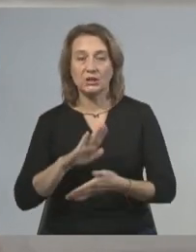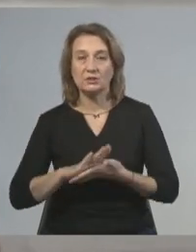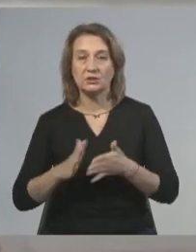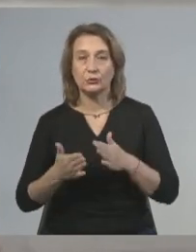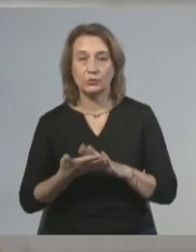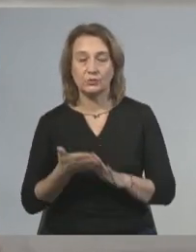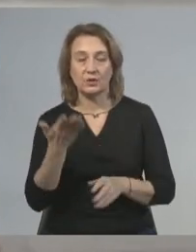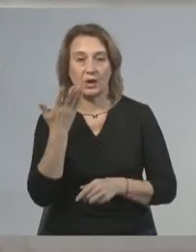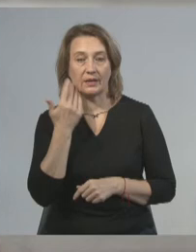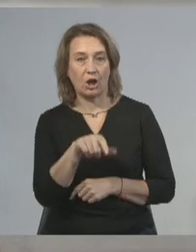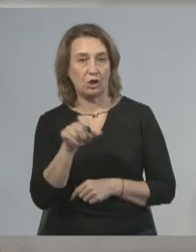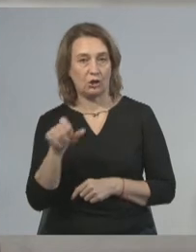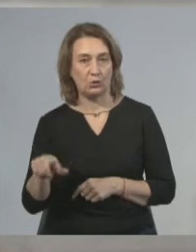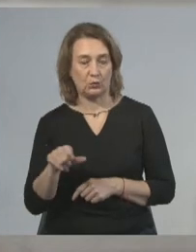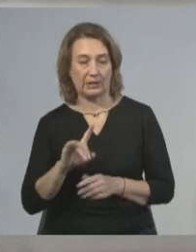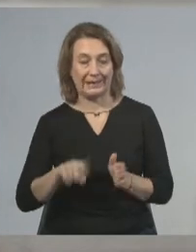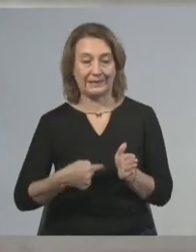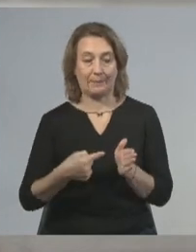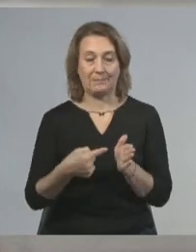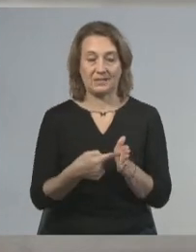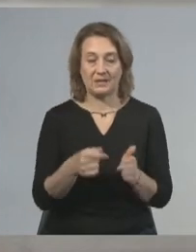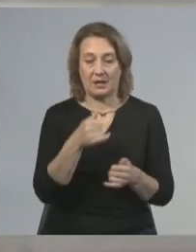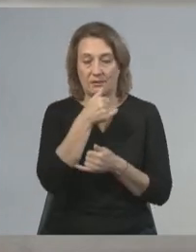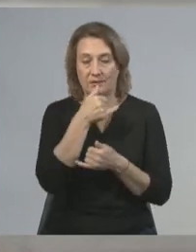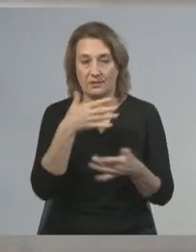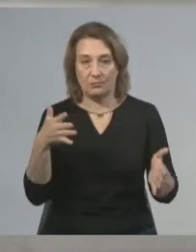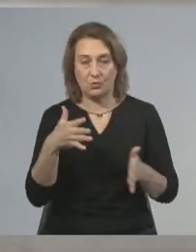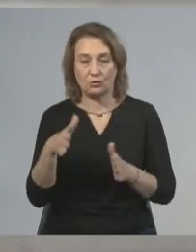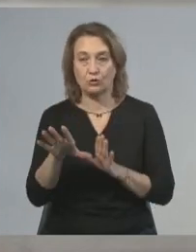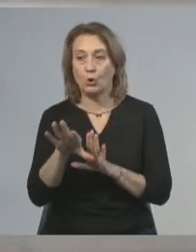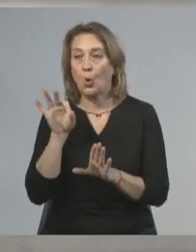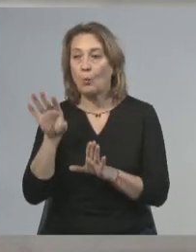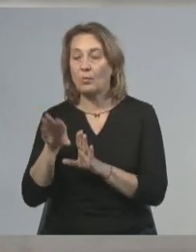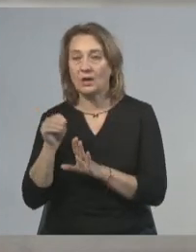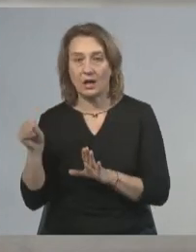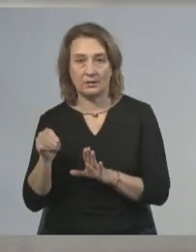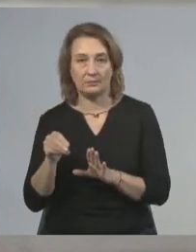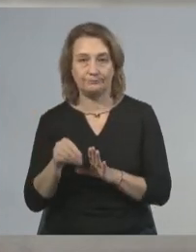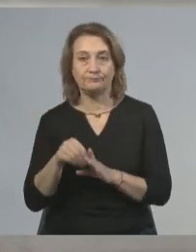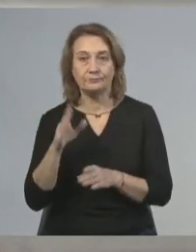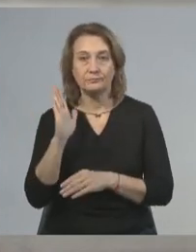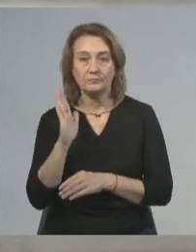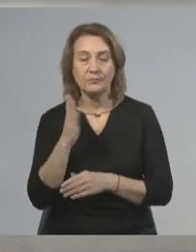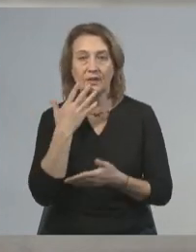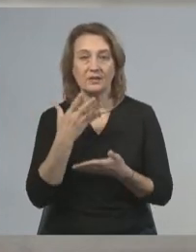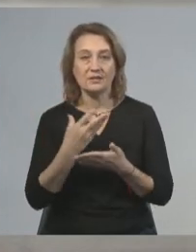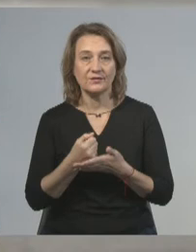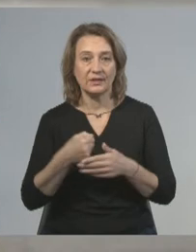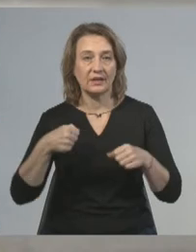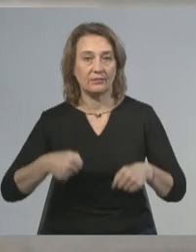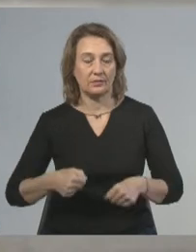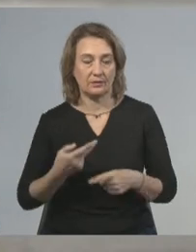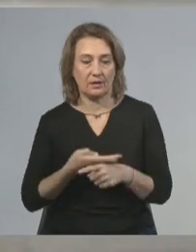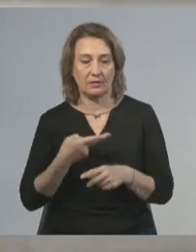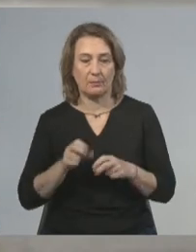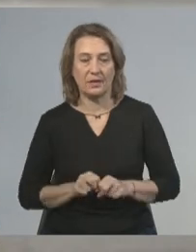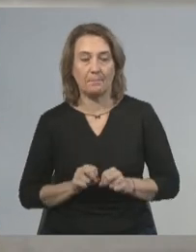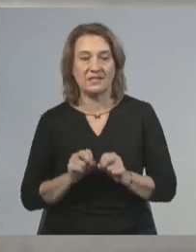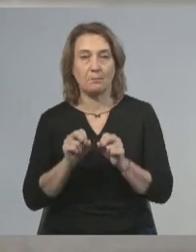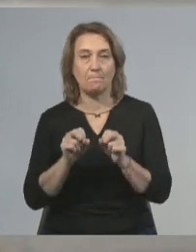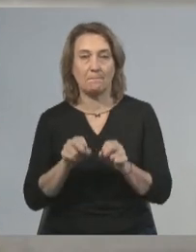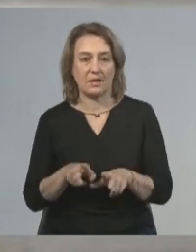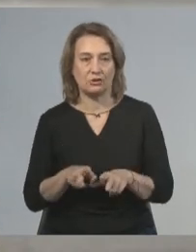active hostilities phase so the problem is that the local people cannot choose their local